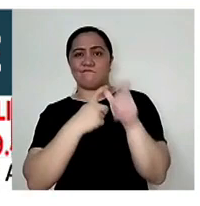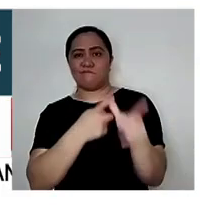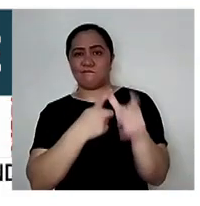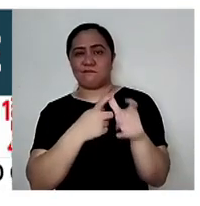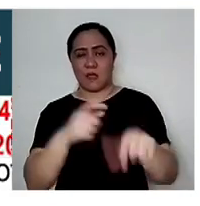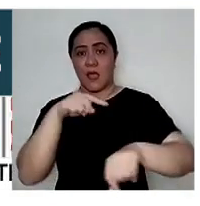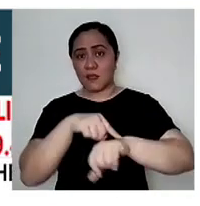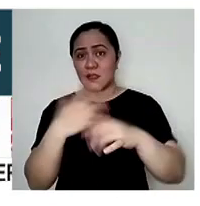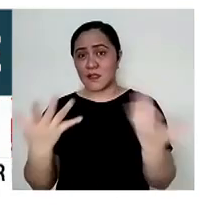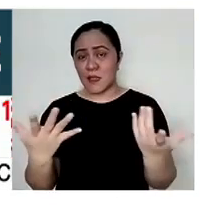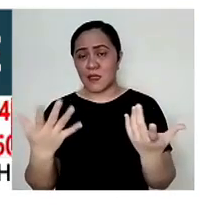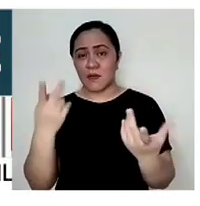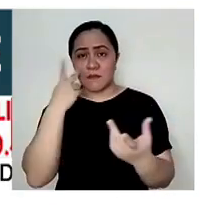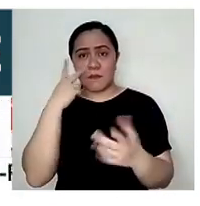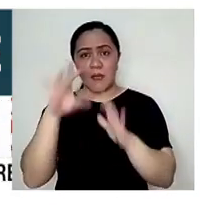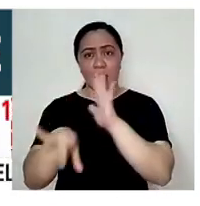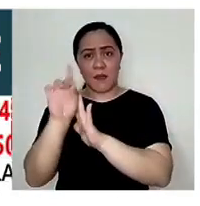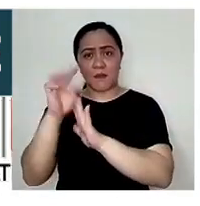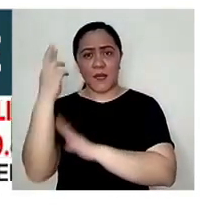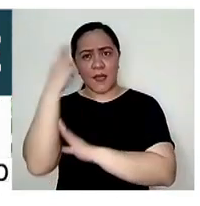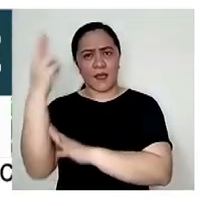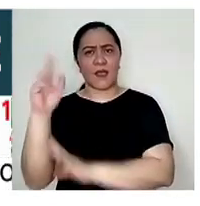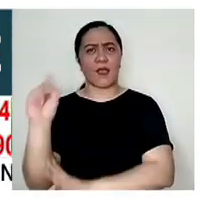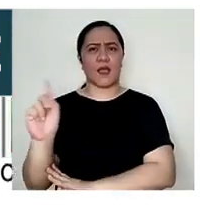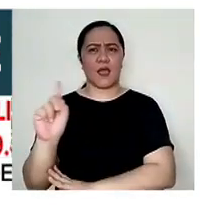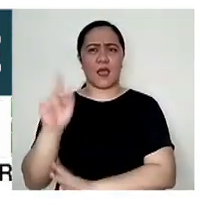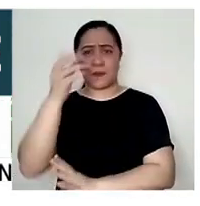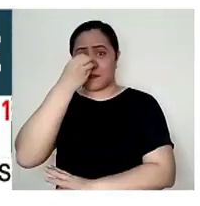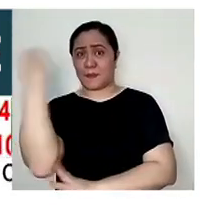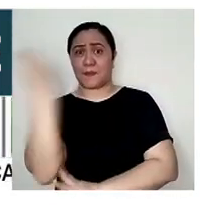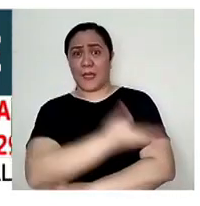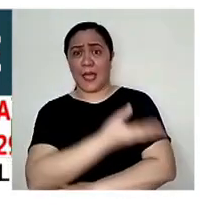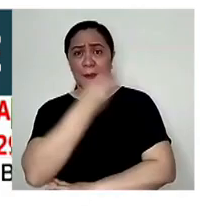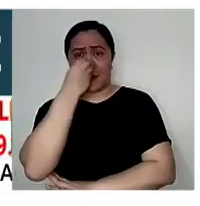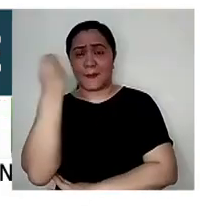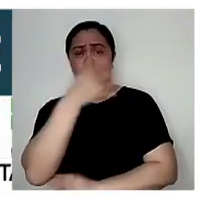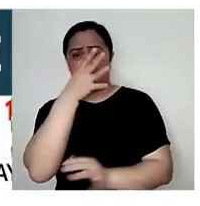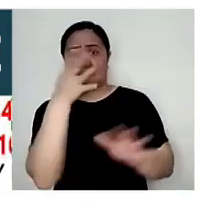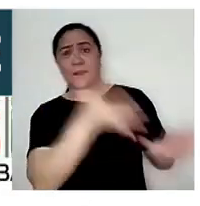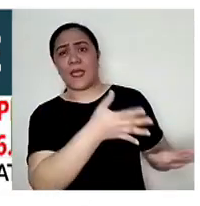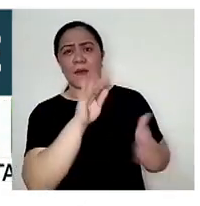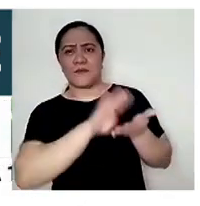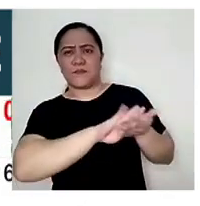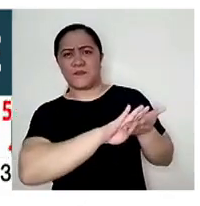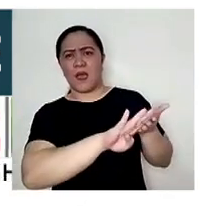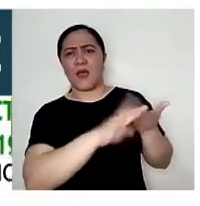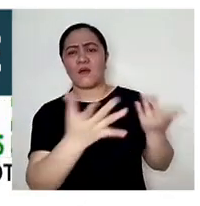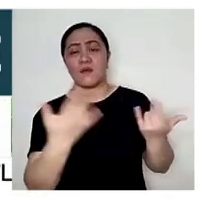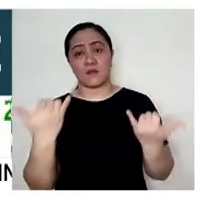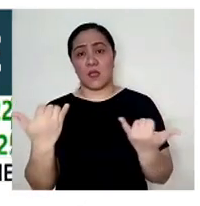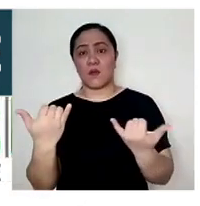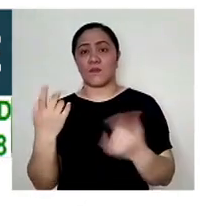just realized now that what they were neglecting before, what they were taking for granted before, the vaccines, are now